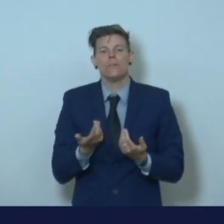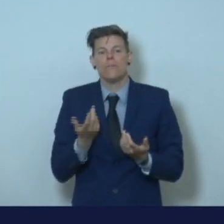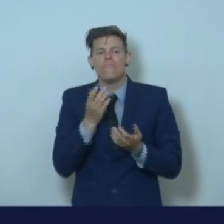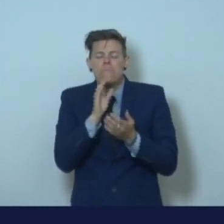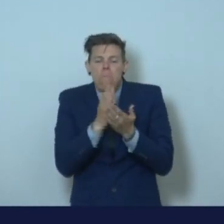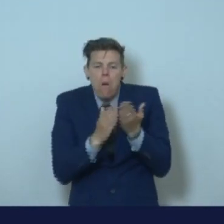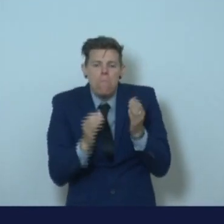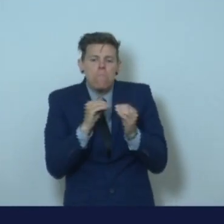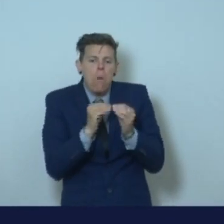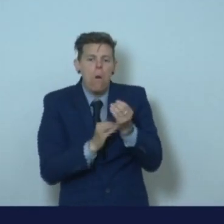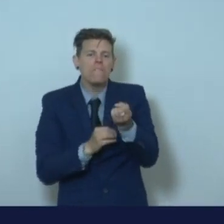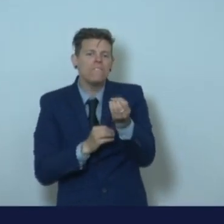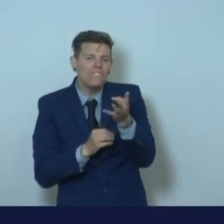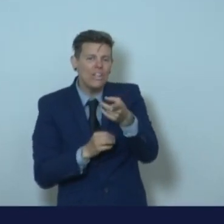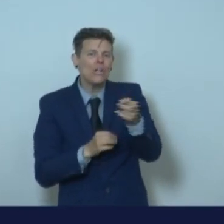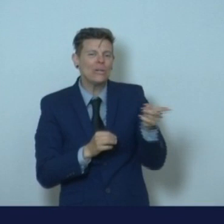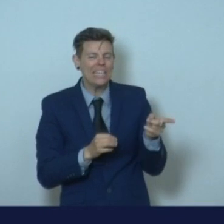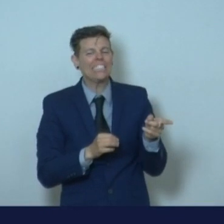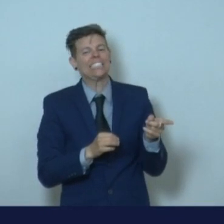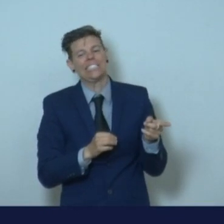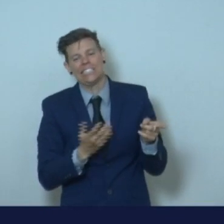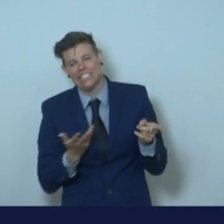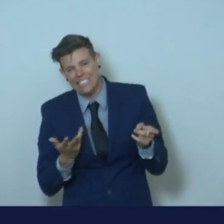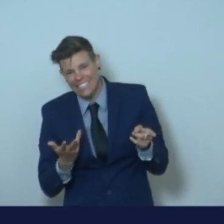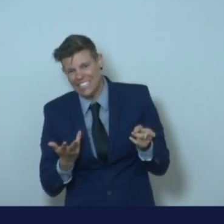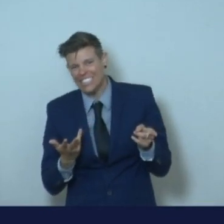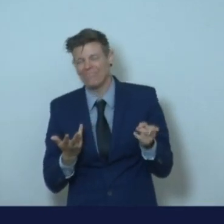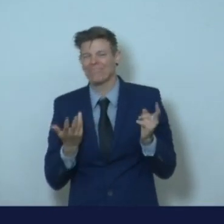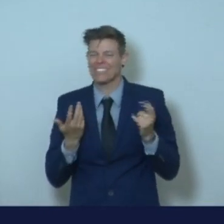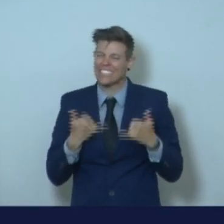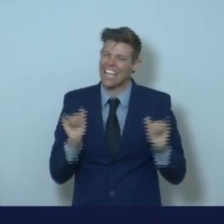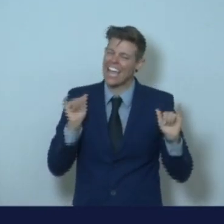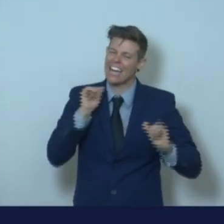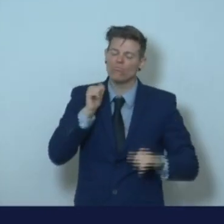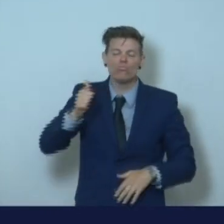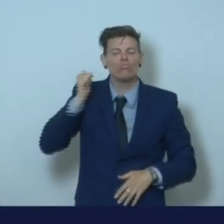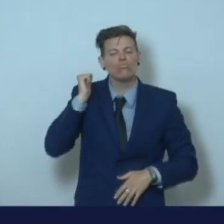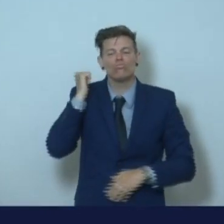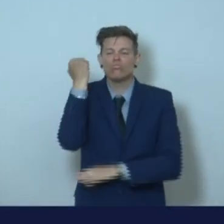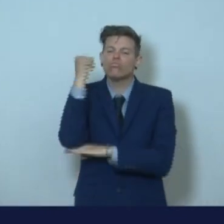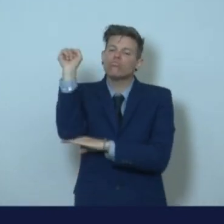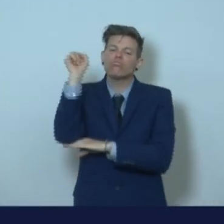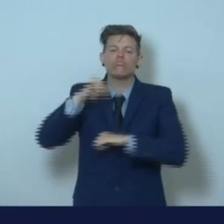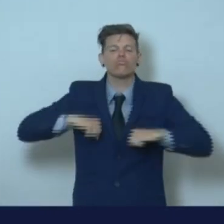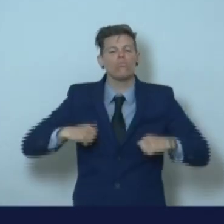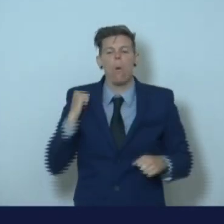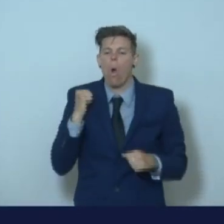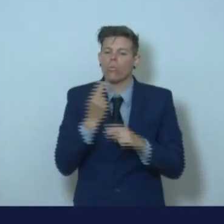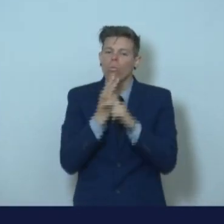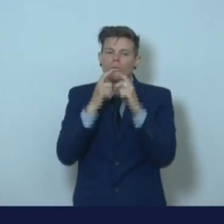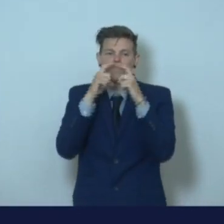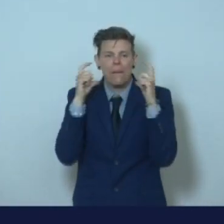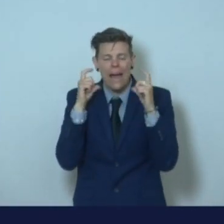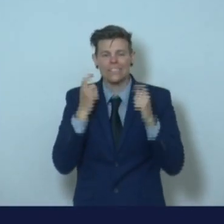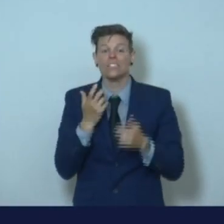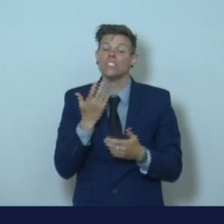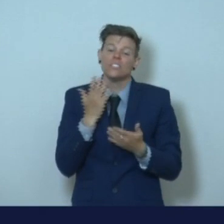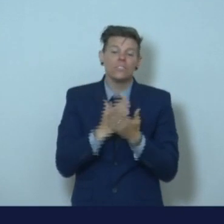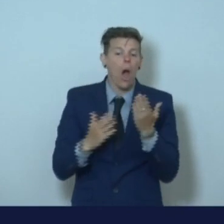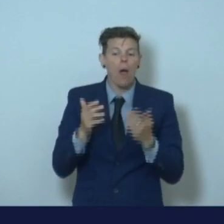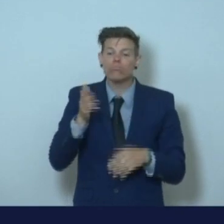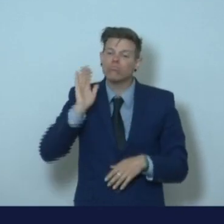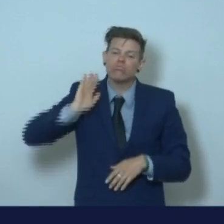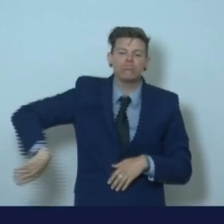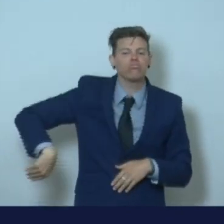of individuals still without face coverings and in groups where they're not socially distancing themselves. And